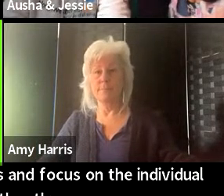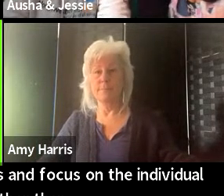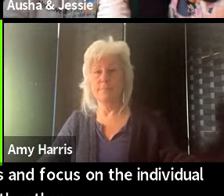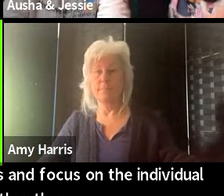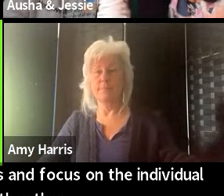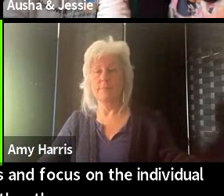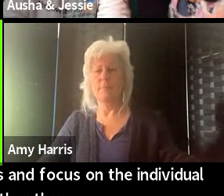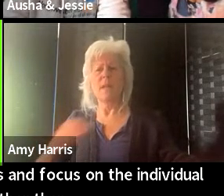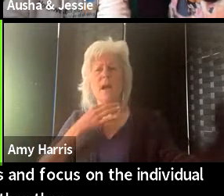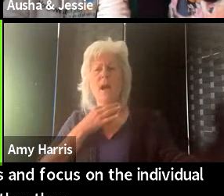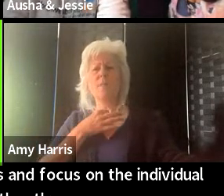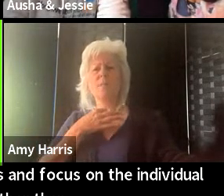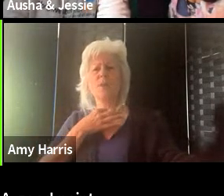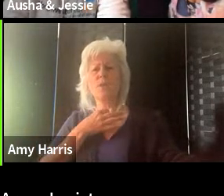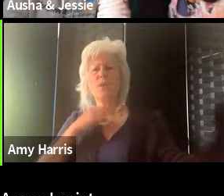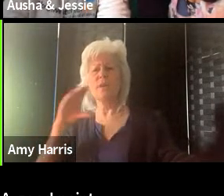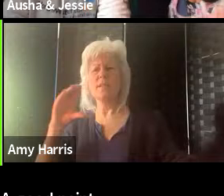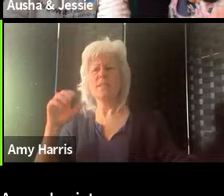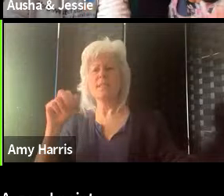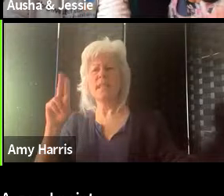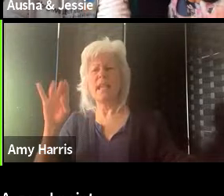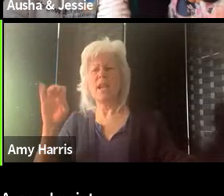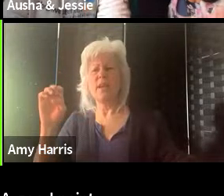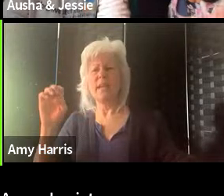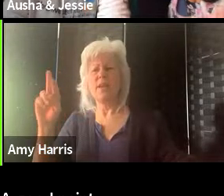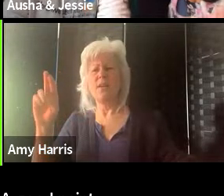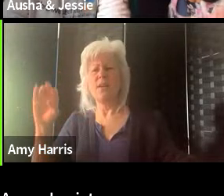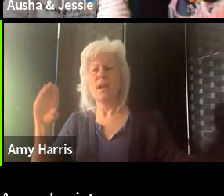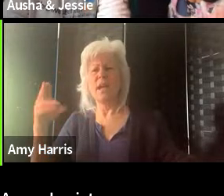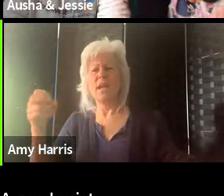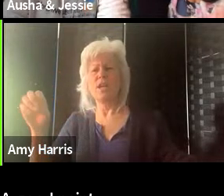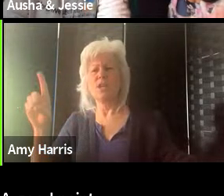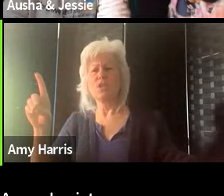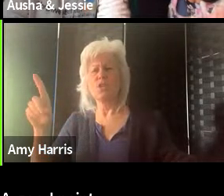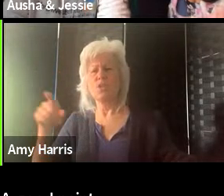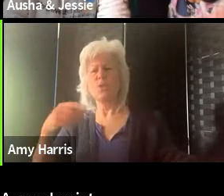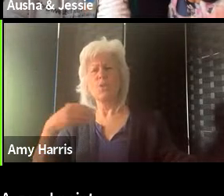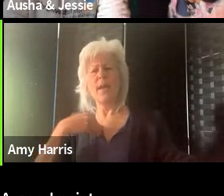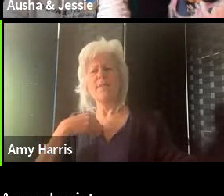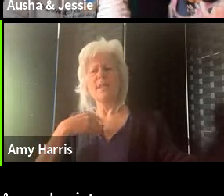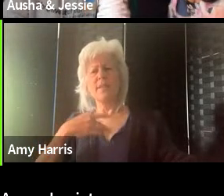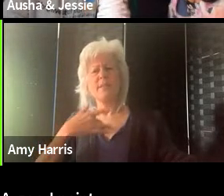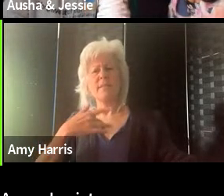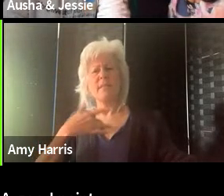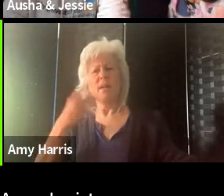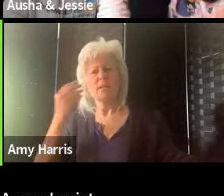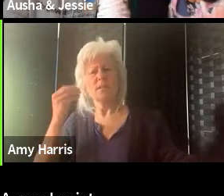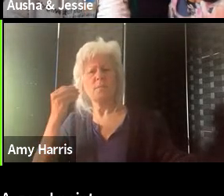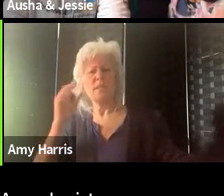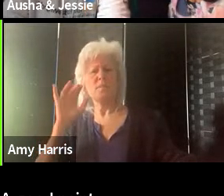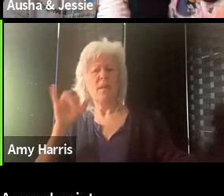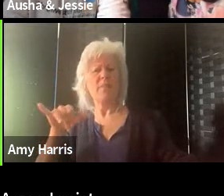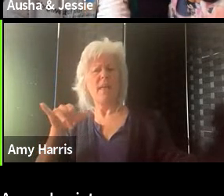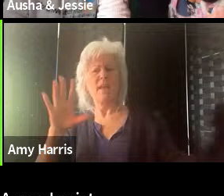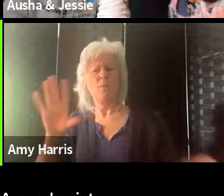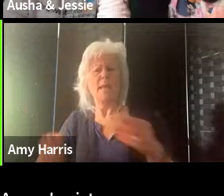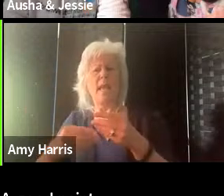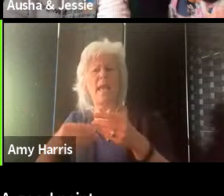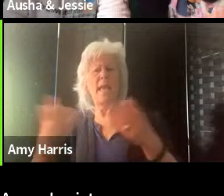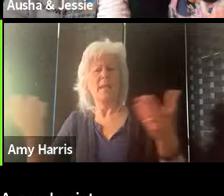I'm curious, Carrie or Richard, if you have any insights on this question or have anything to add.